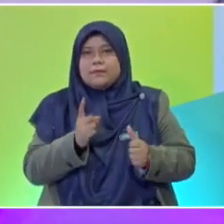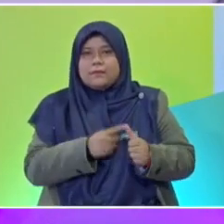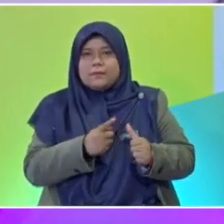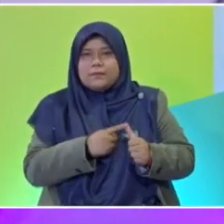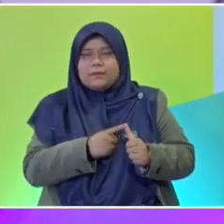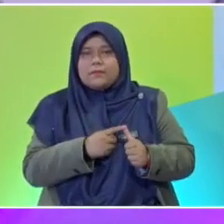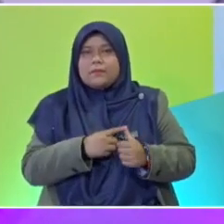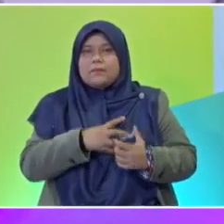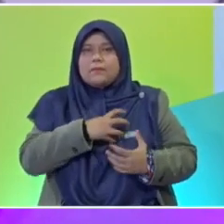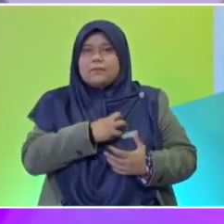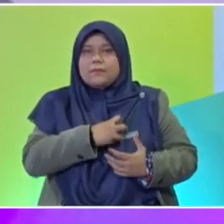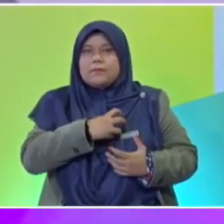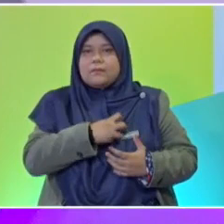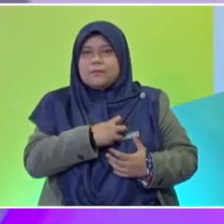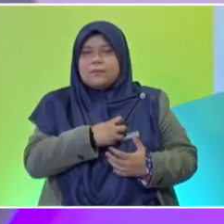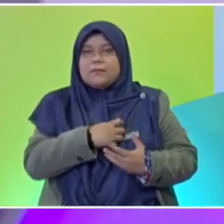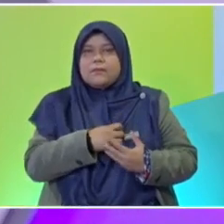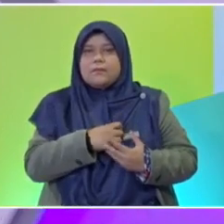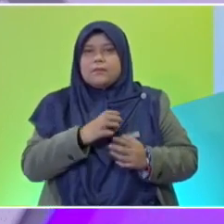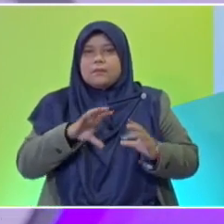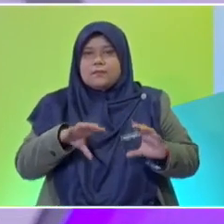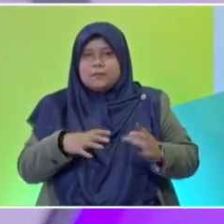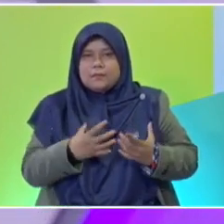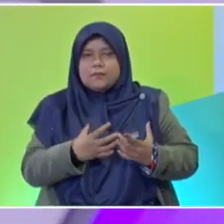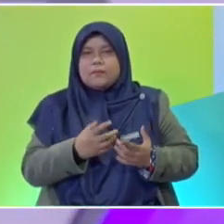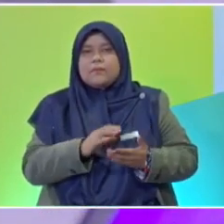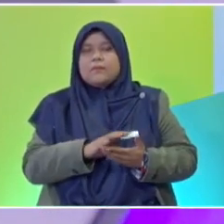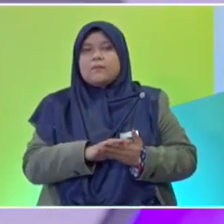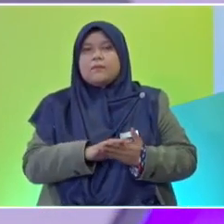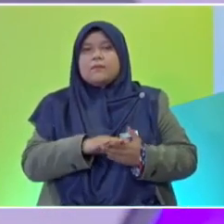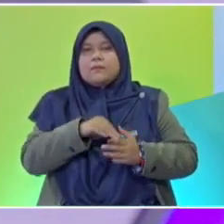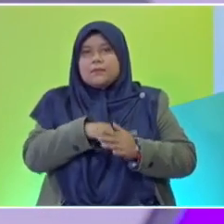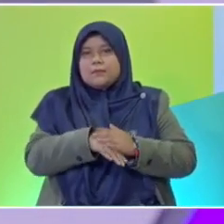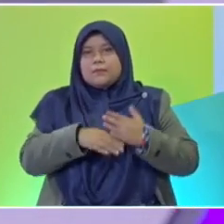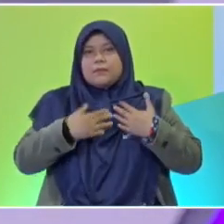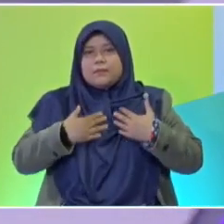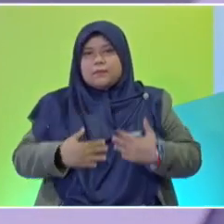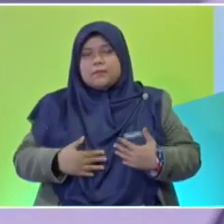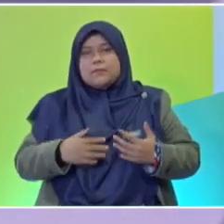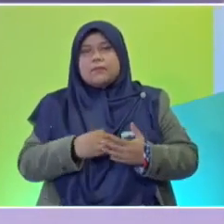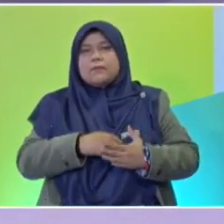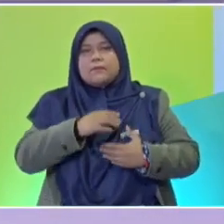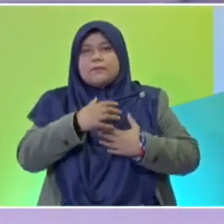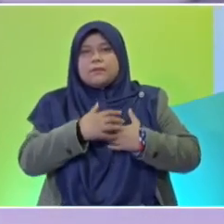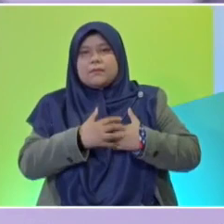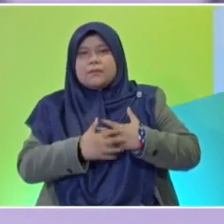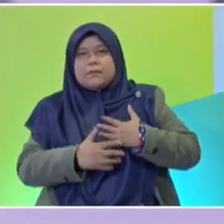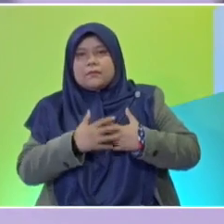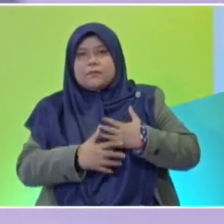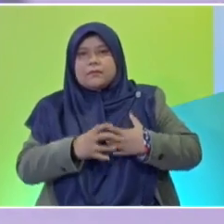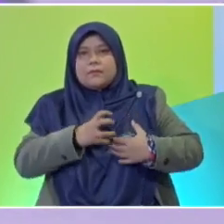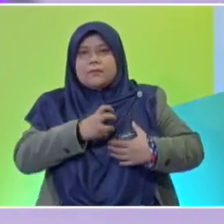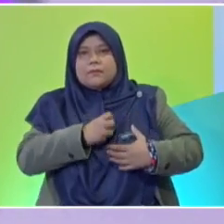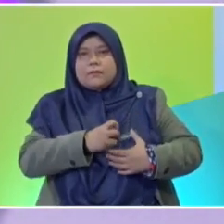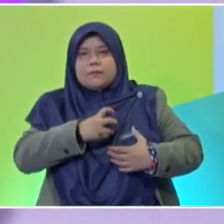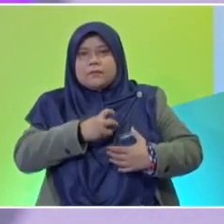the heart. What does the heart do in our human blood circulatory system? The blood acts like a pump.